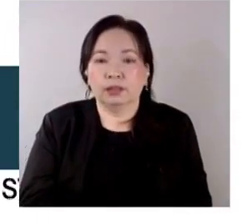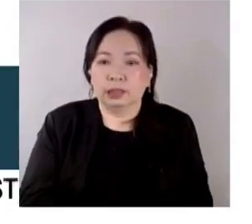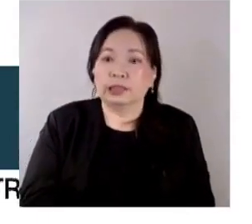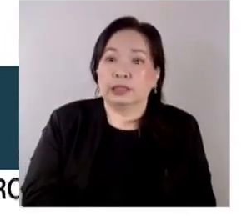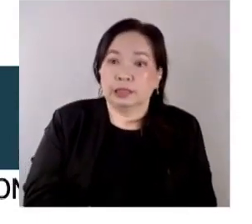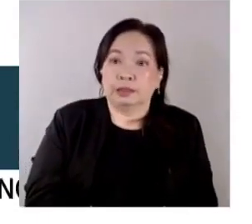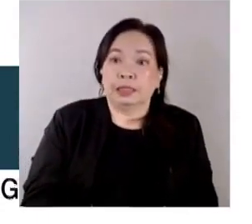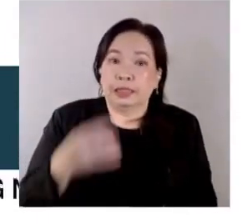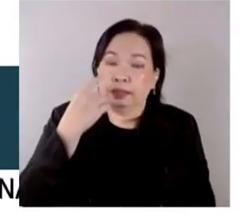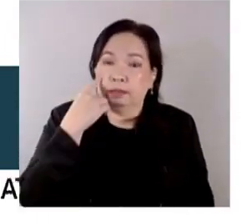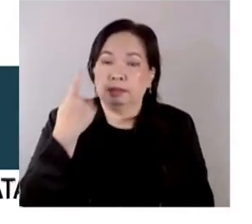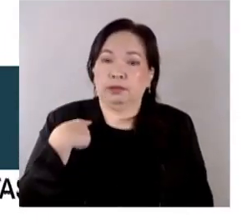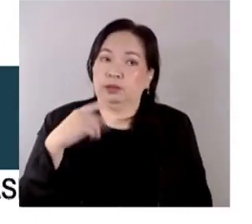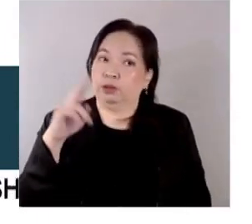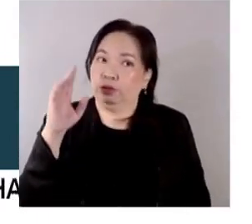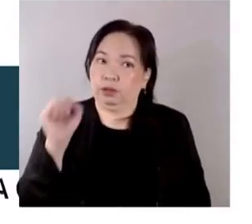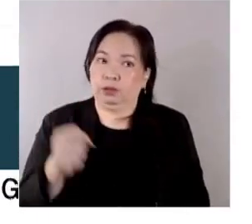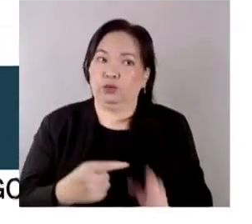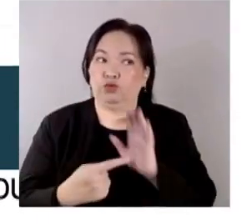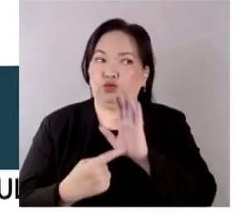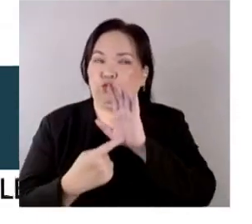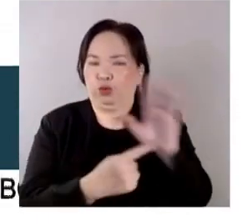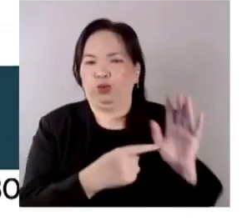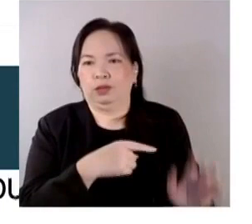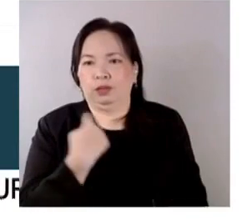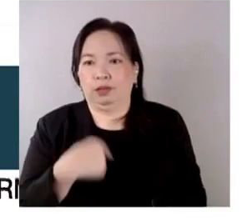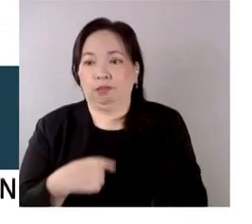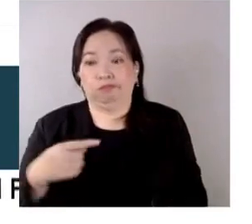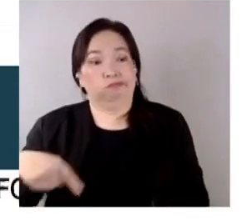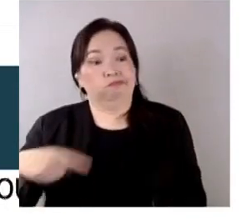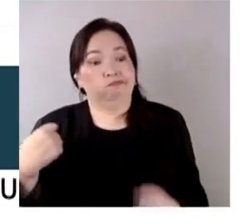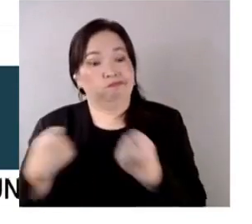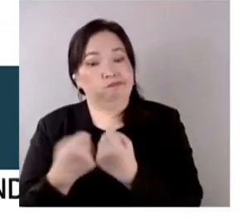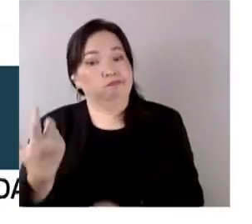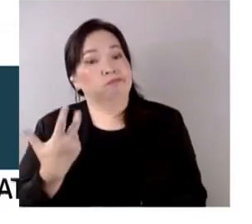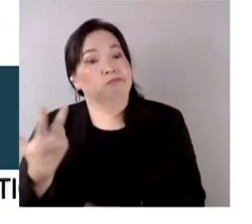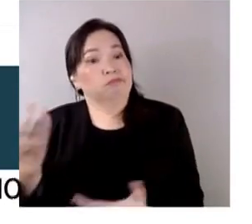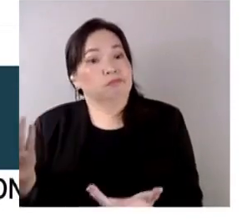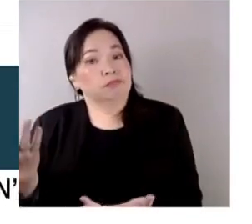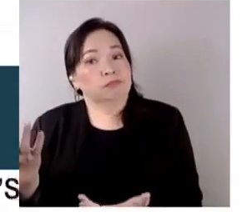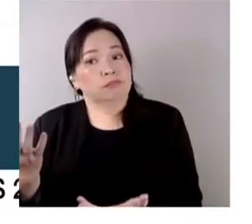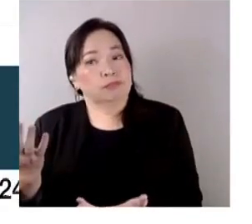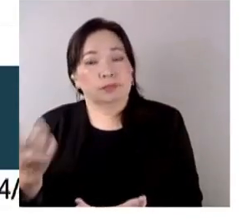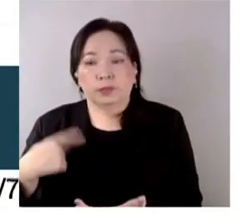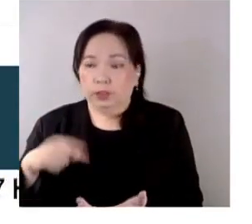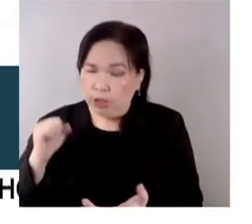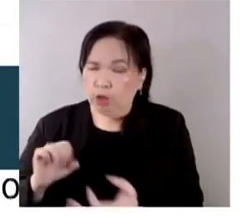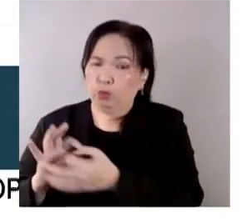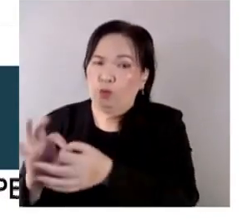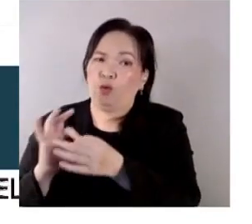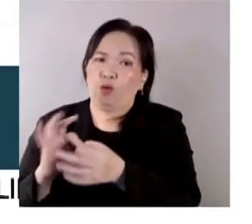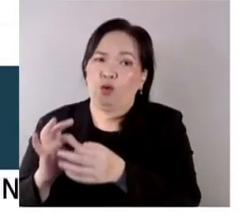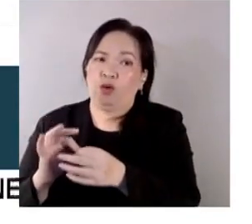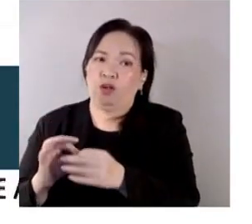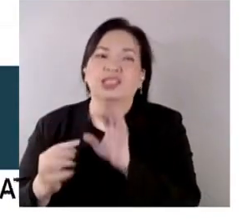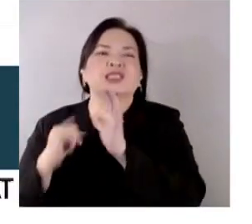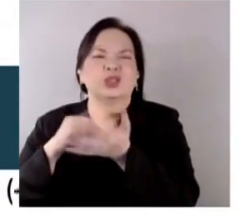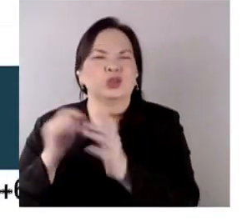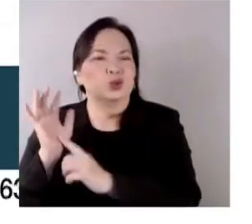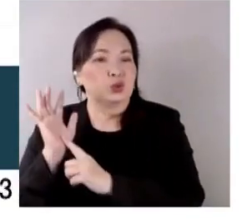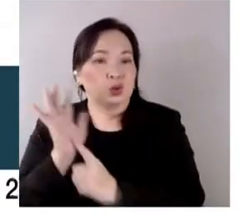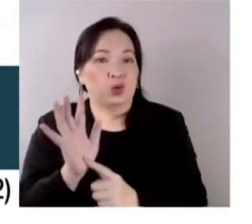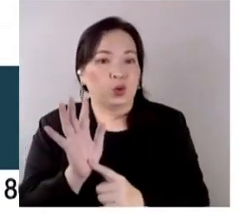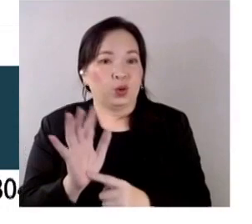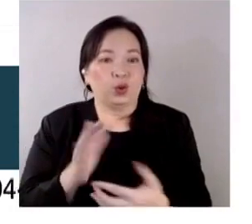is also showing to the United States, to China, I have my allies, so I can count on my allies. So, of course, from the perspective of